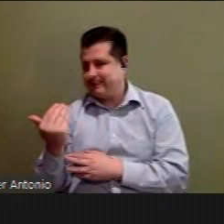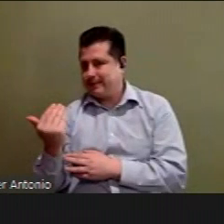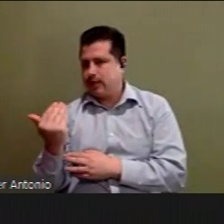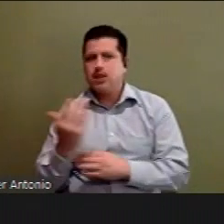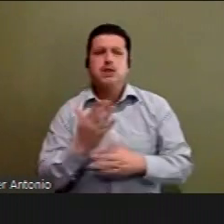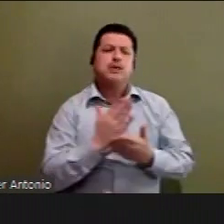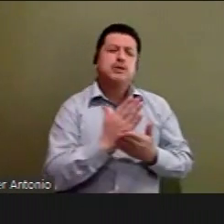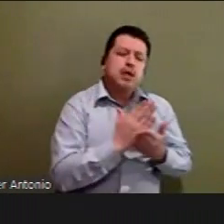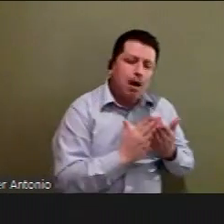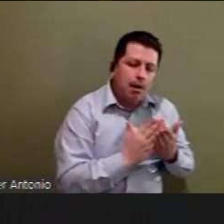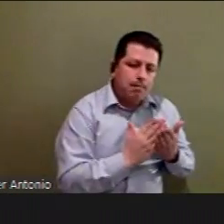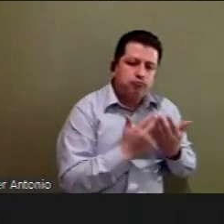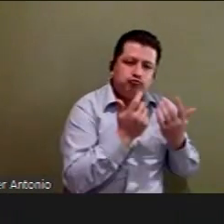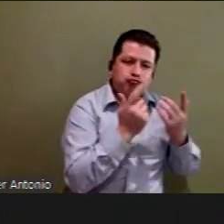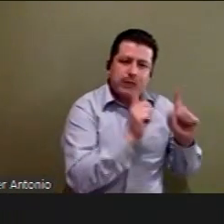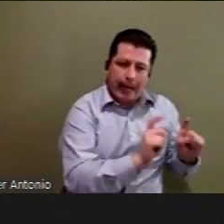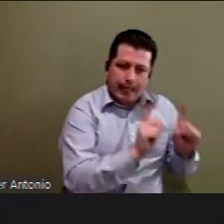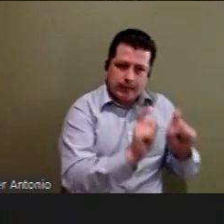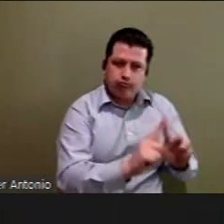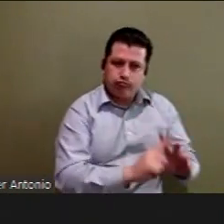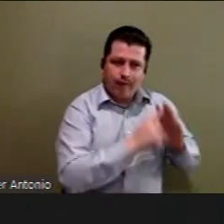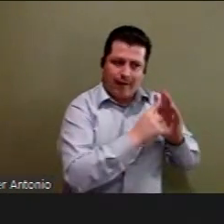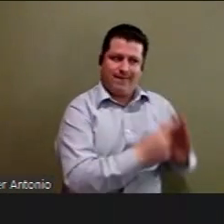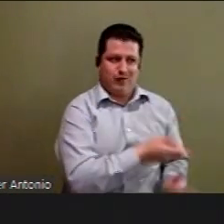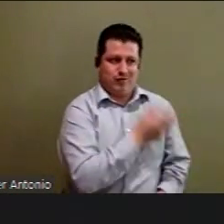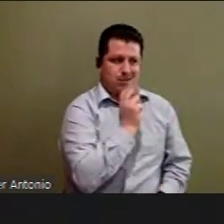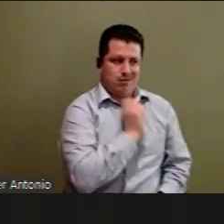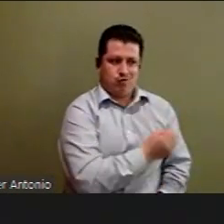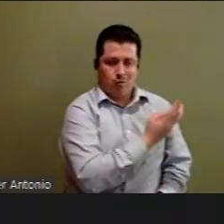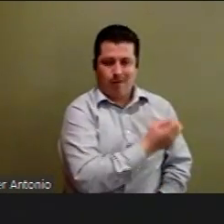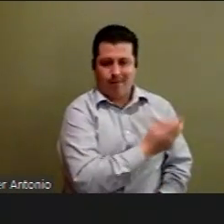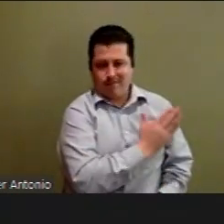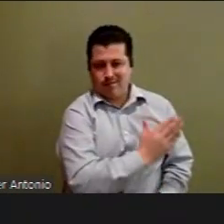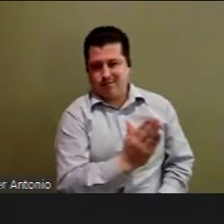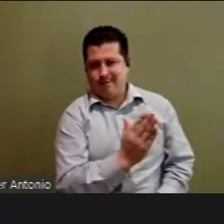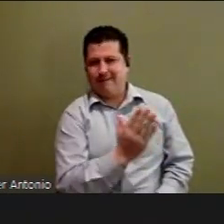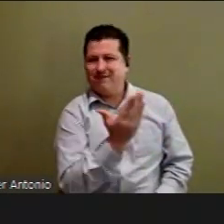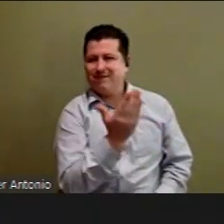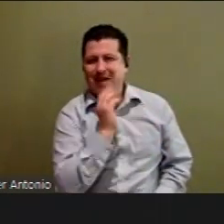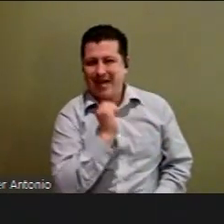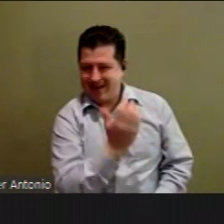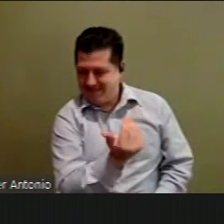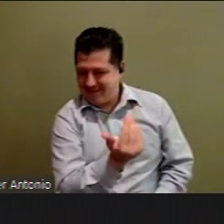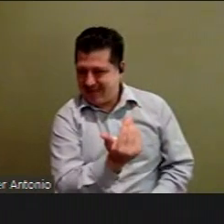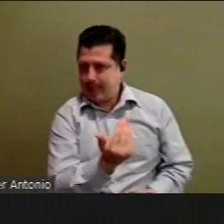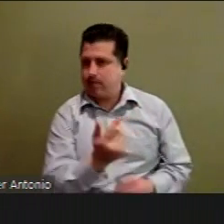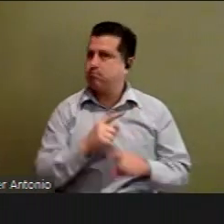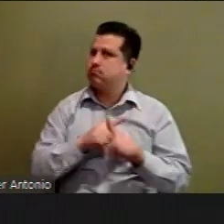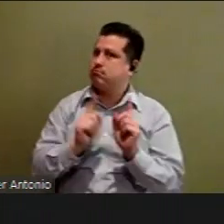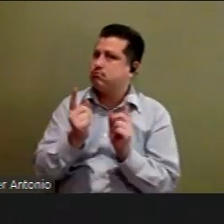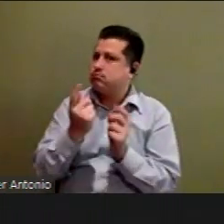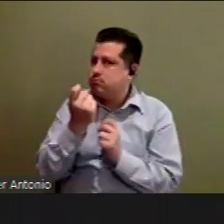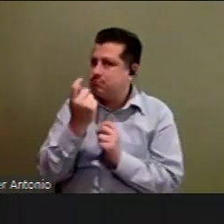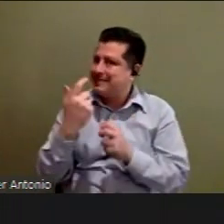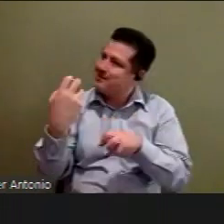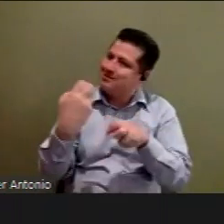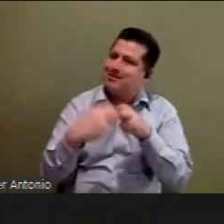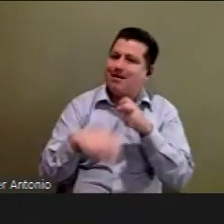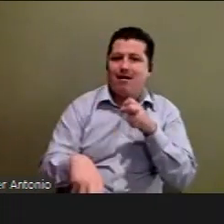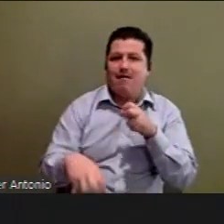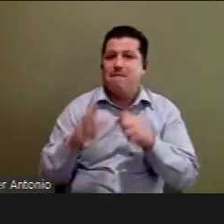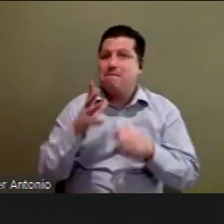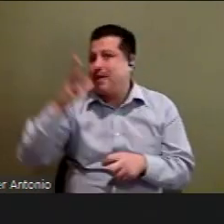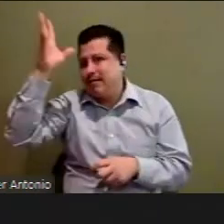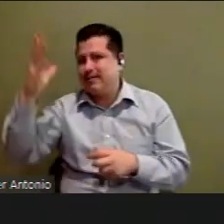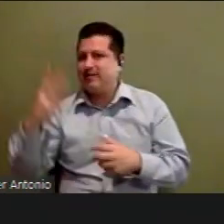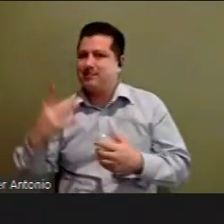imagine, recruiting children for these vaccination trials have been proved to be difficult. There's not a lot of parents out there offering up their children to go